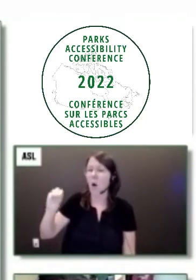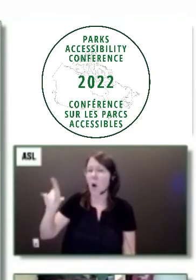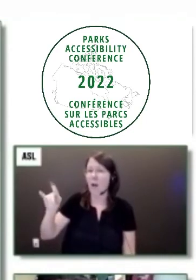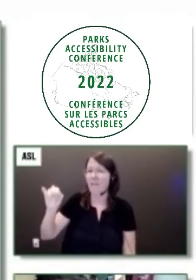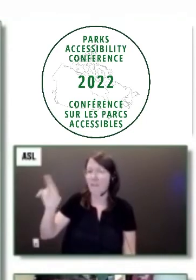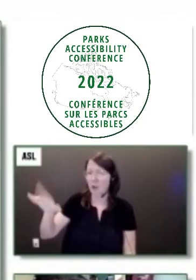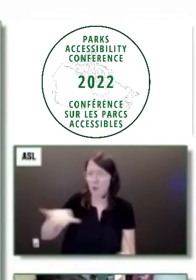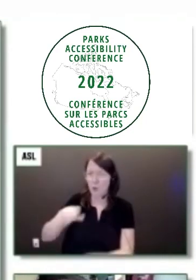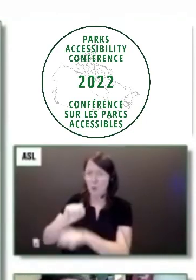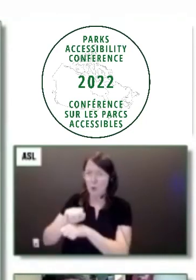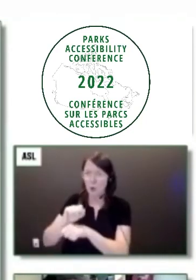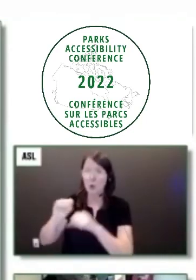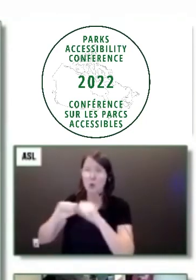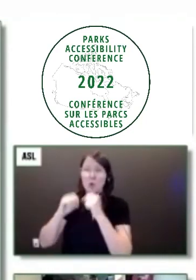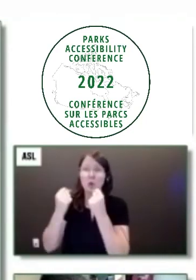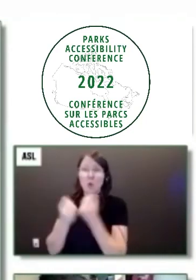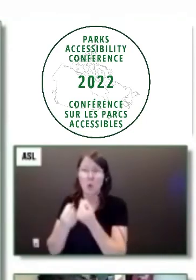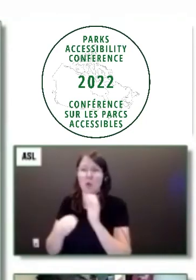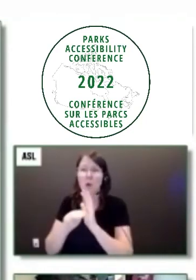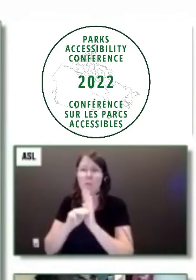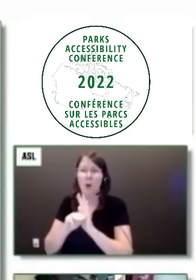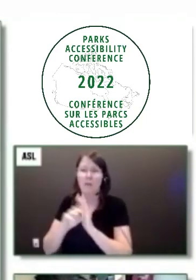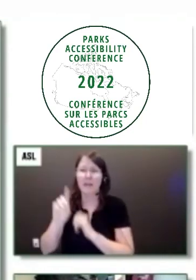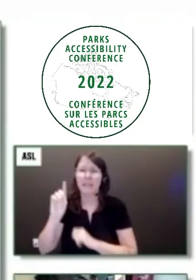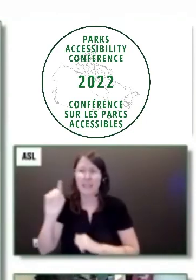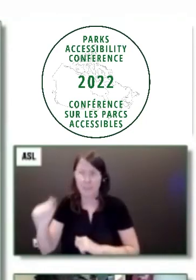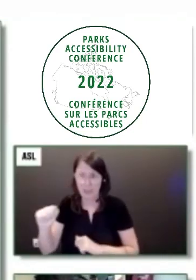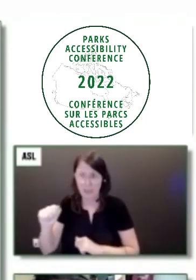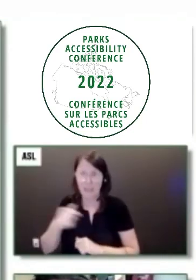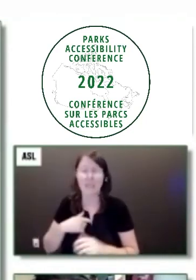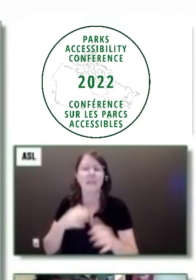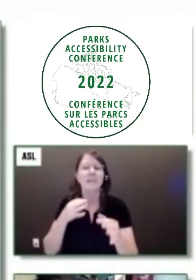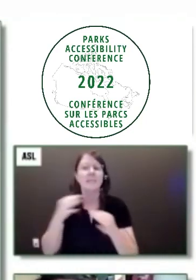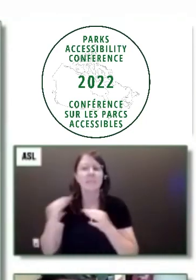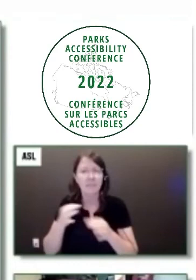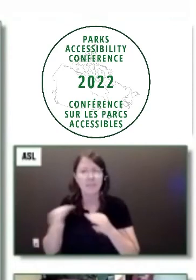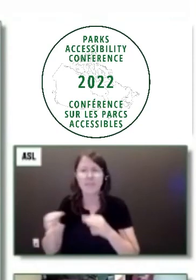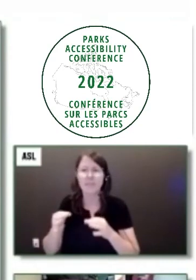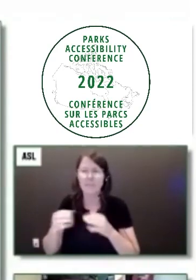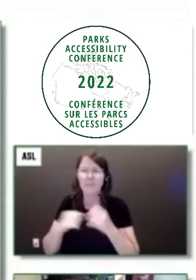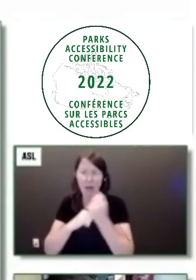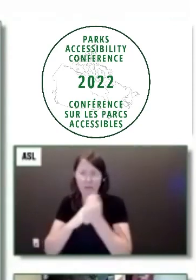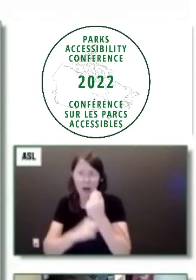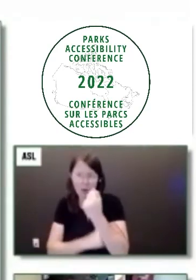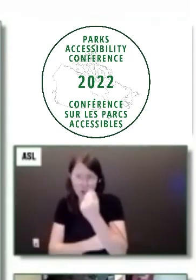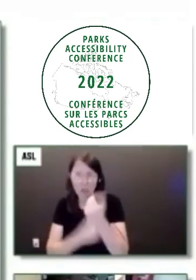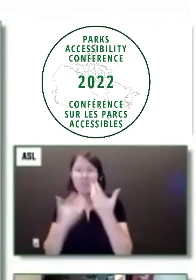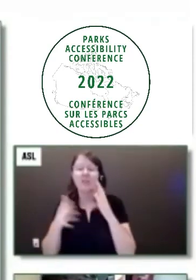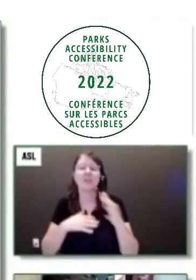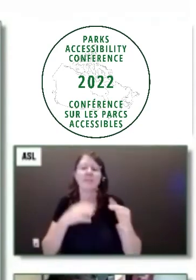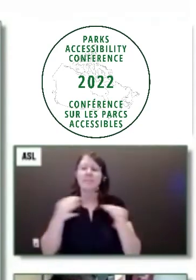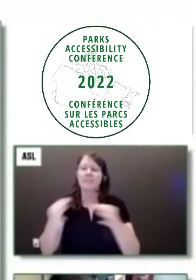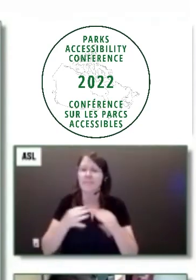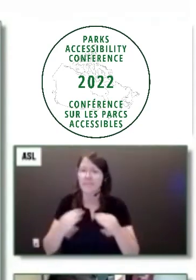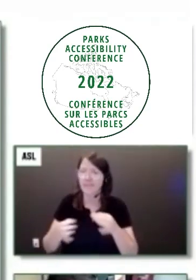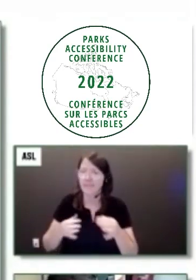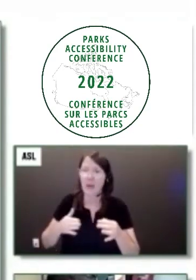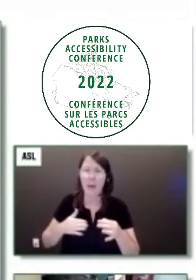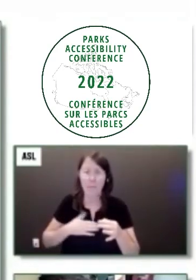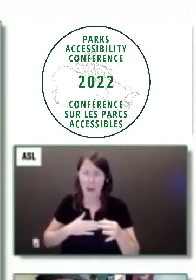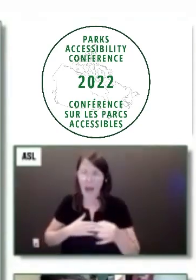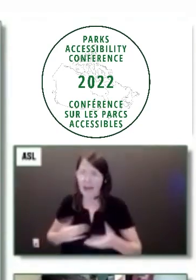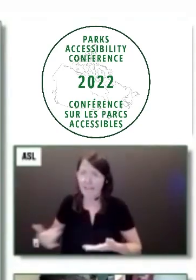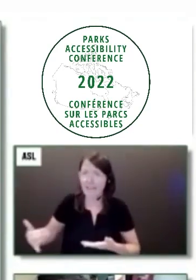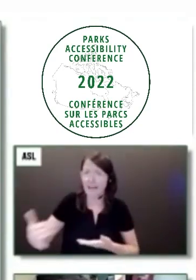concepts, I'll talk about the process of conducting a scoping review and share some of the insights from the work that we have